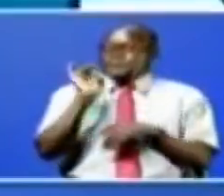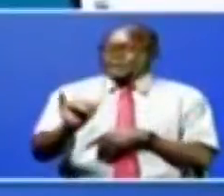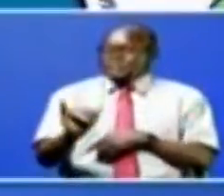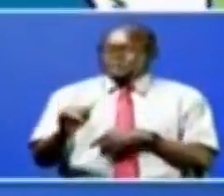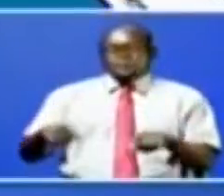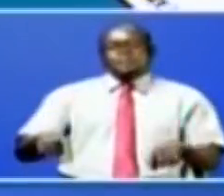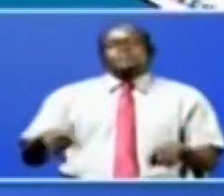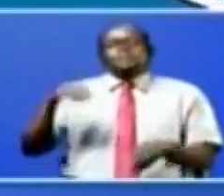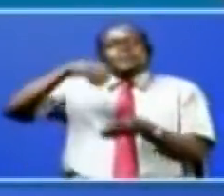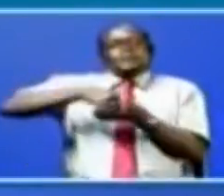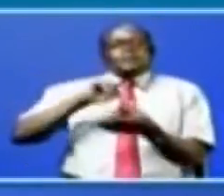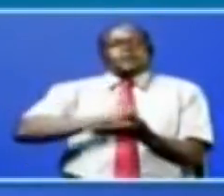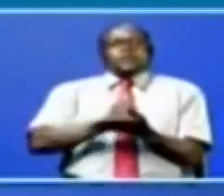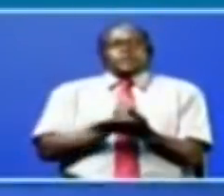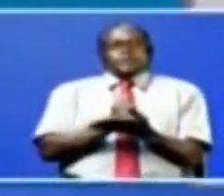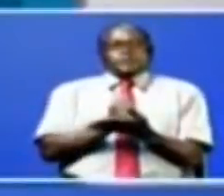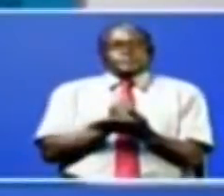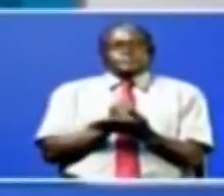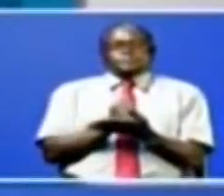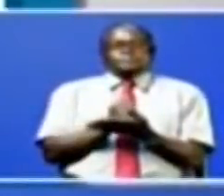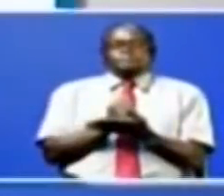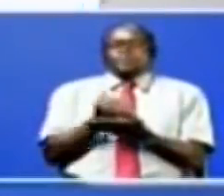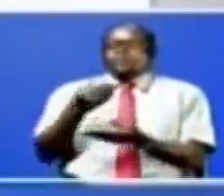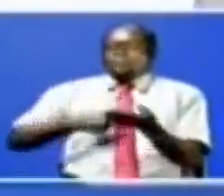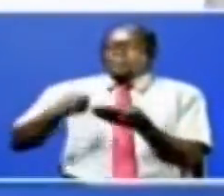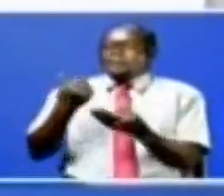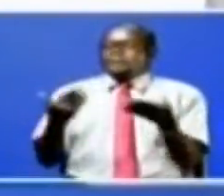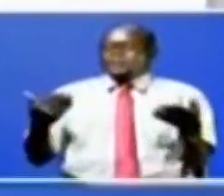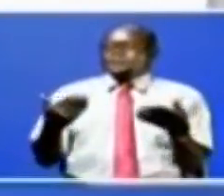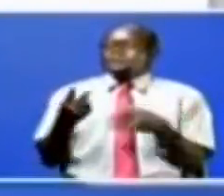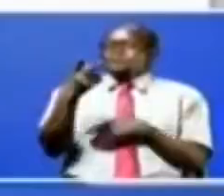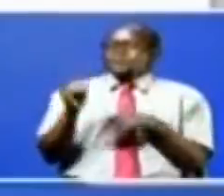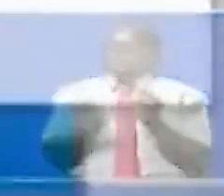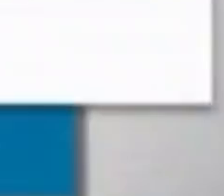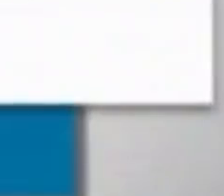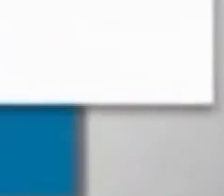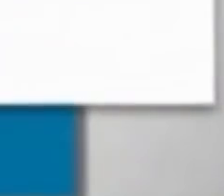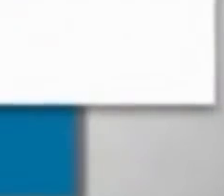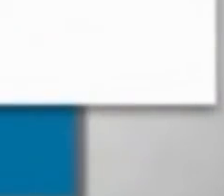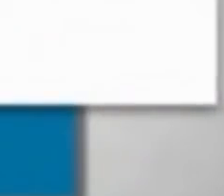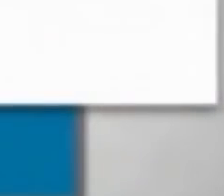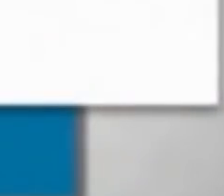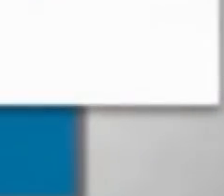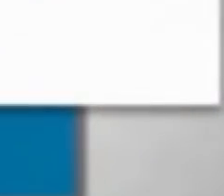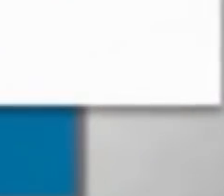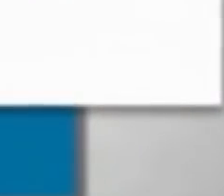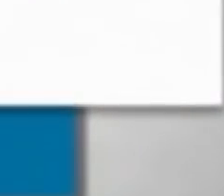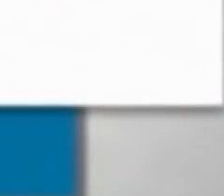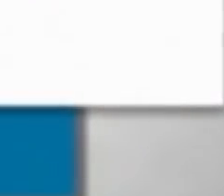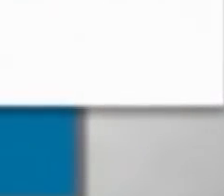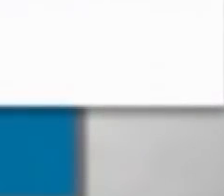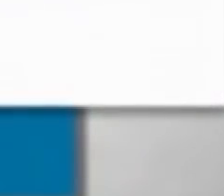internal audit on major procurement of goods and services for the 2017 elections had been conducted and a